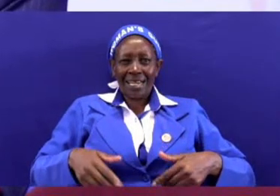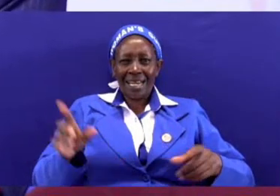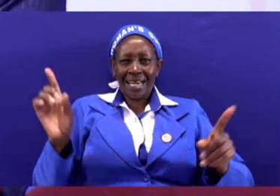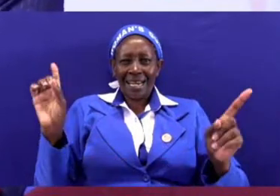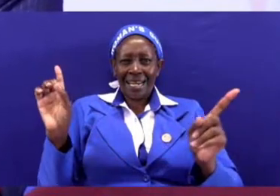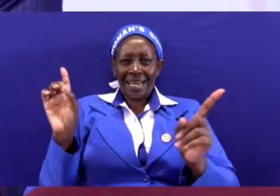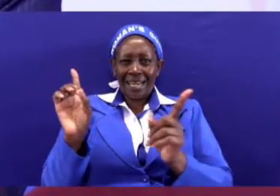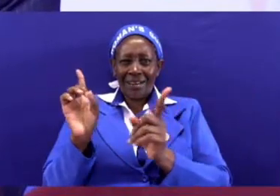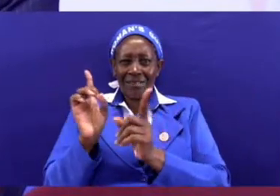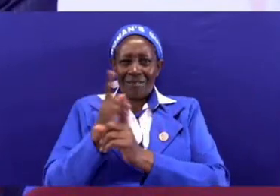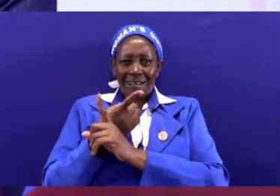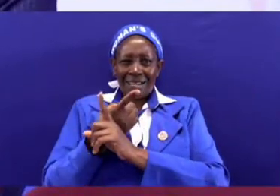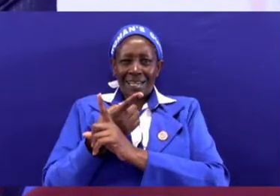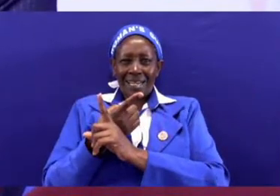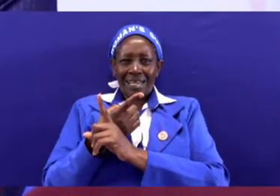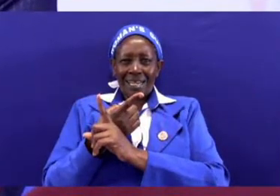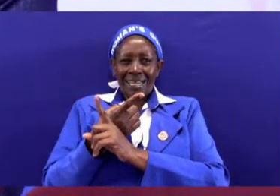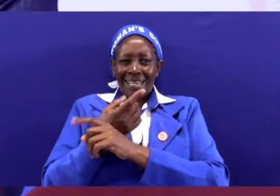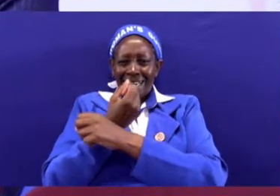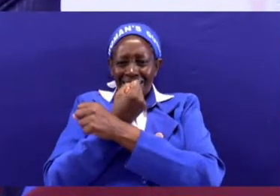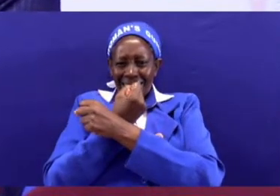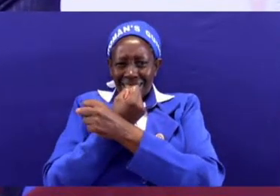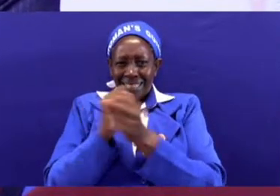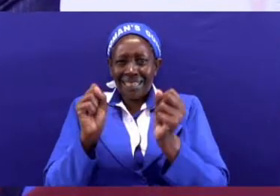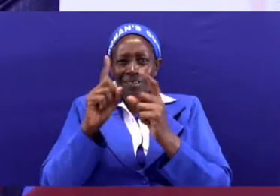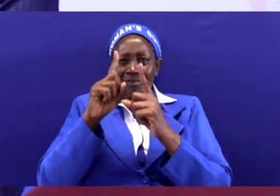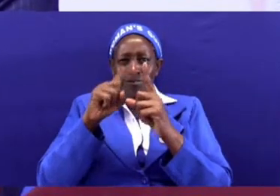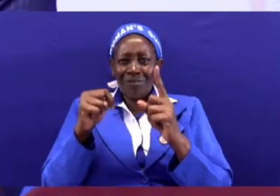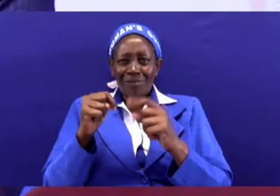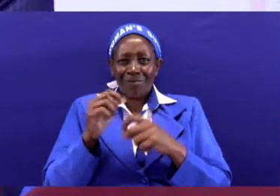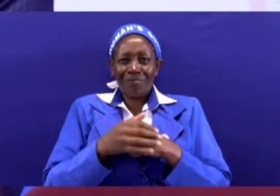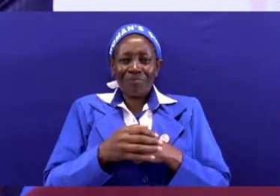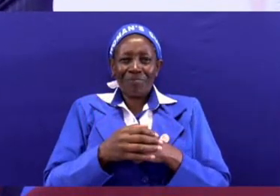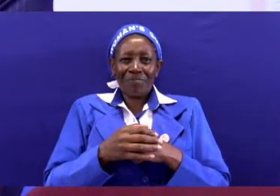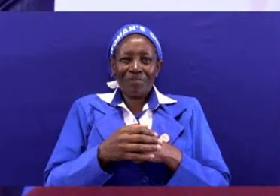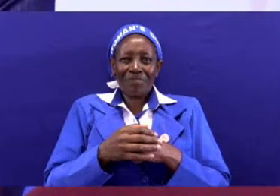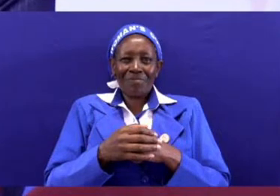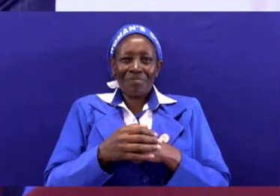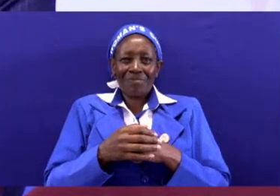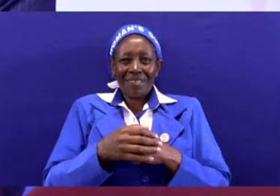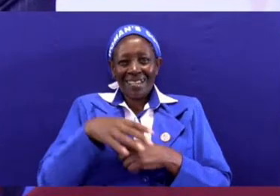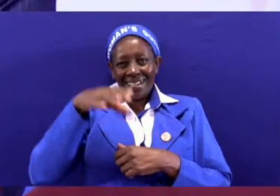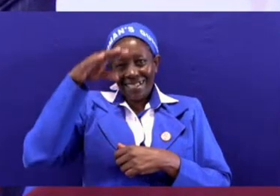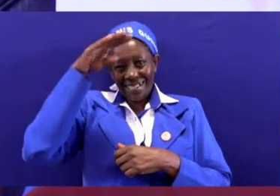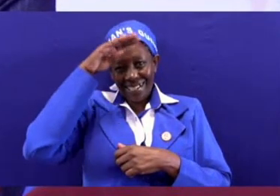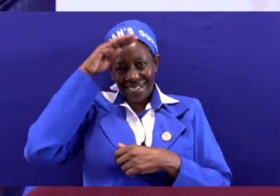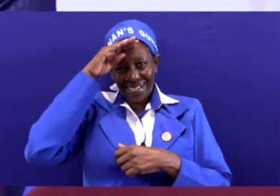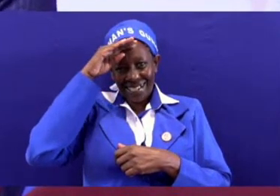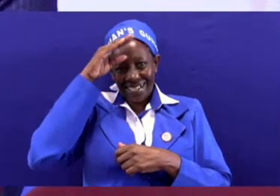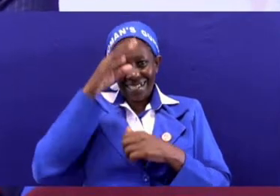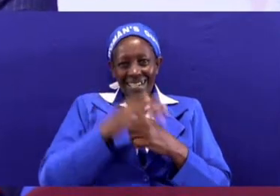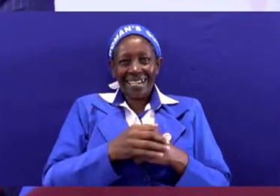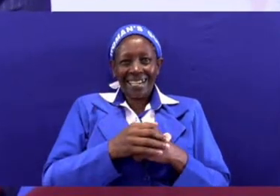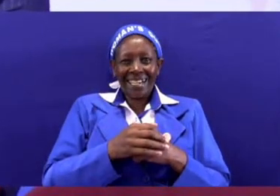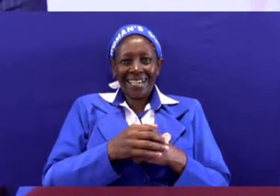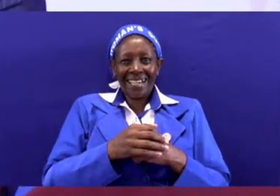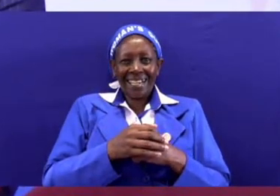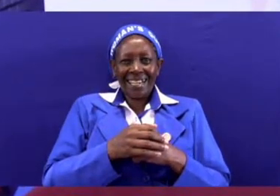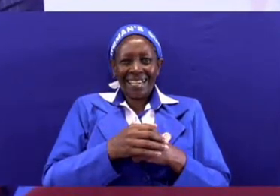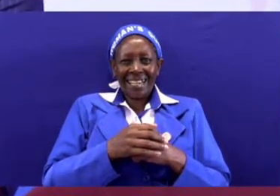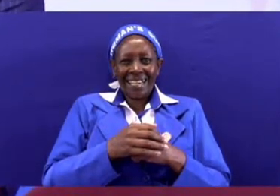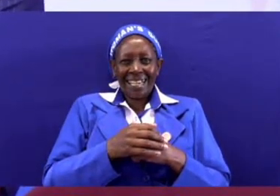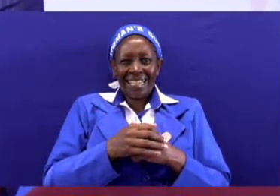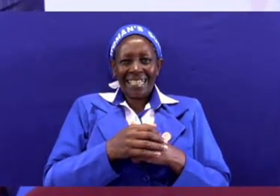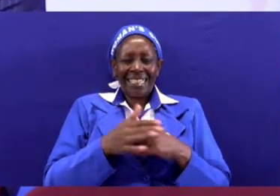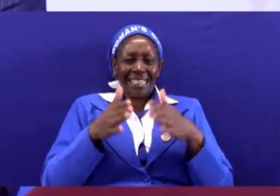from drugs and alcohol. As if all was there, they don't need saving from drug and alcohol. Save them from